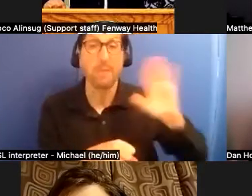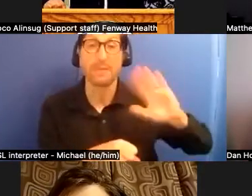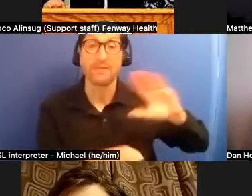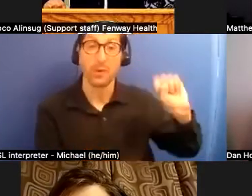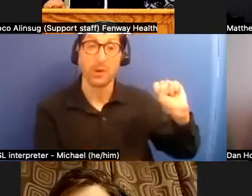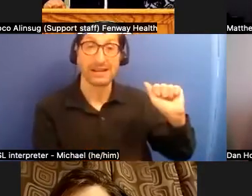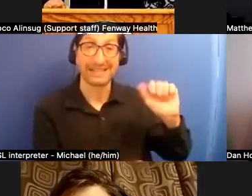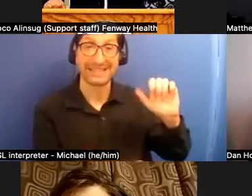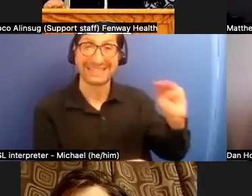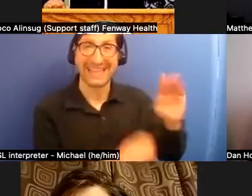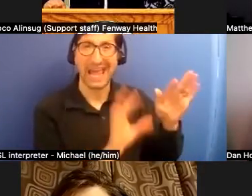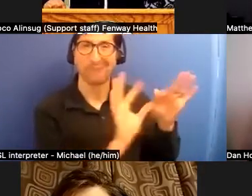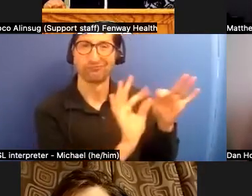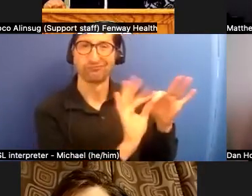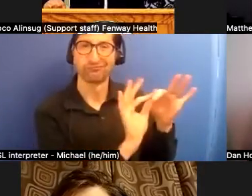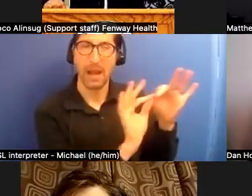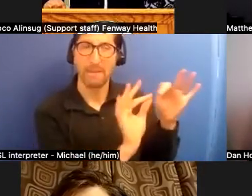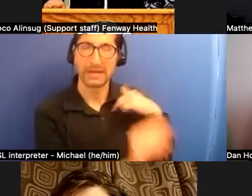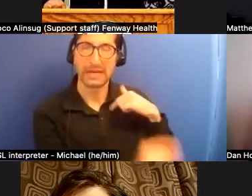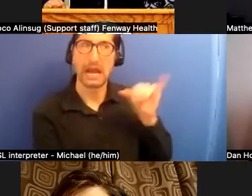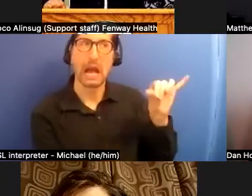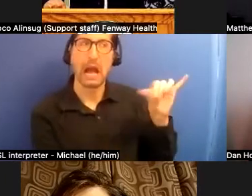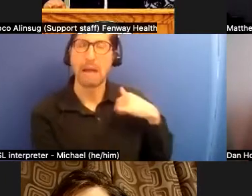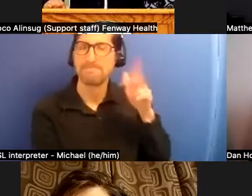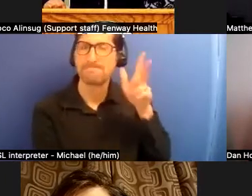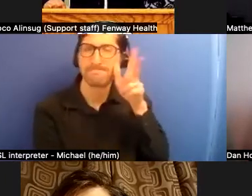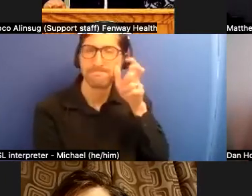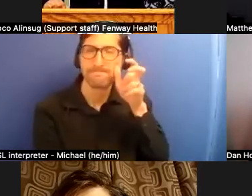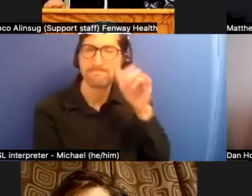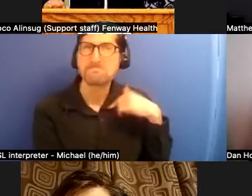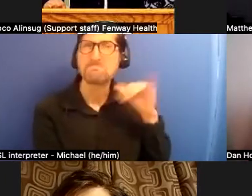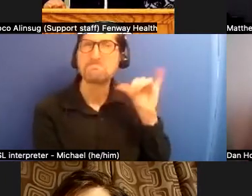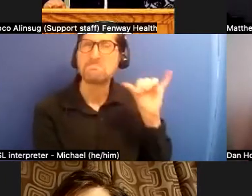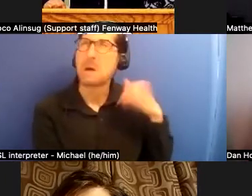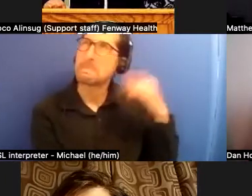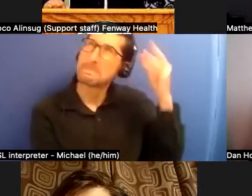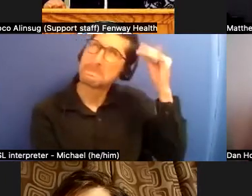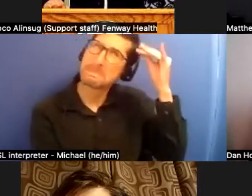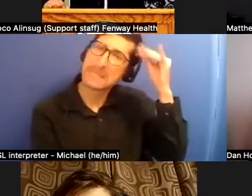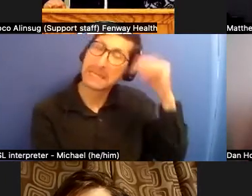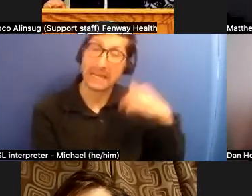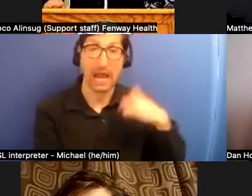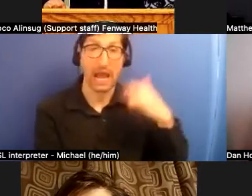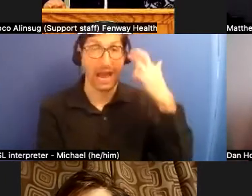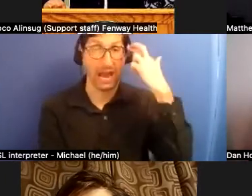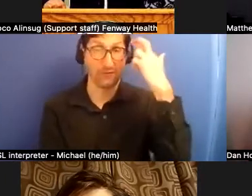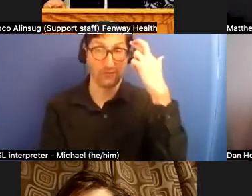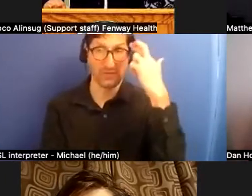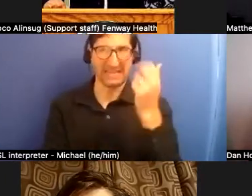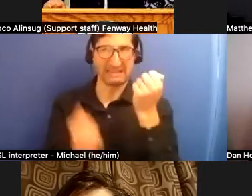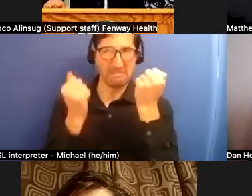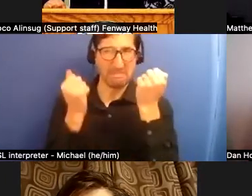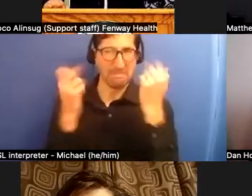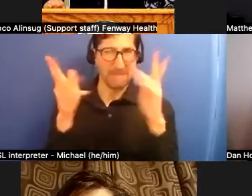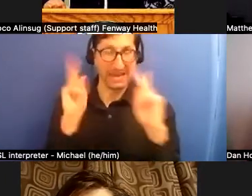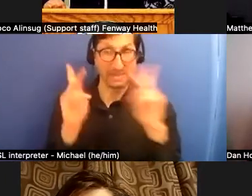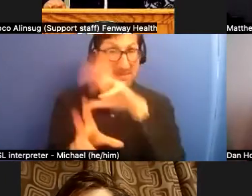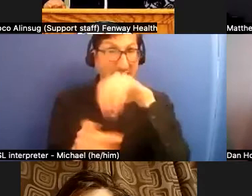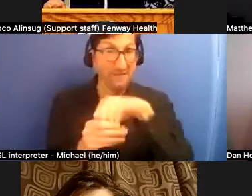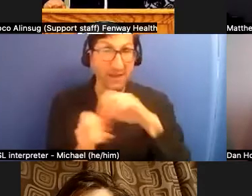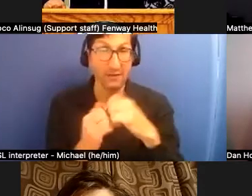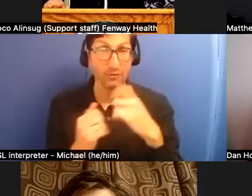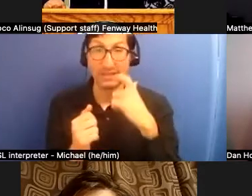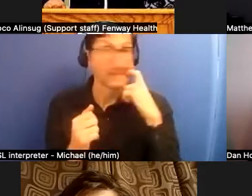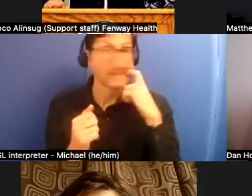one of the things that, you know, you see when you work in this profession, you see a lot of people that have personal experience with addiction